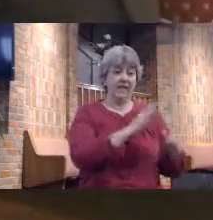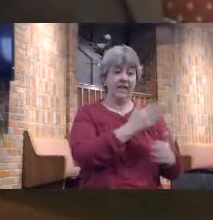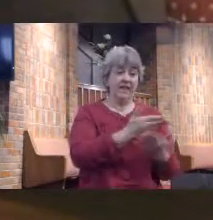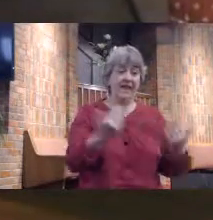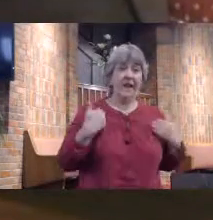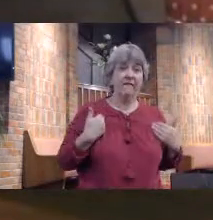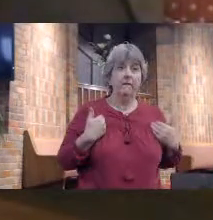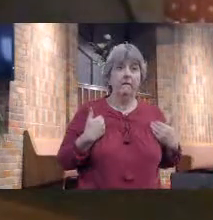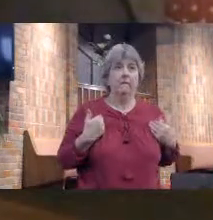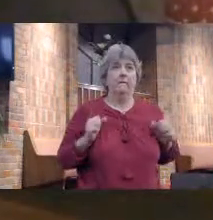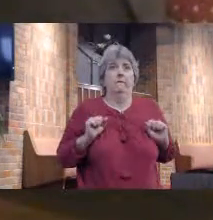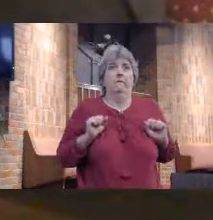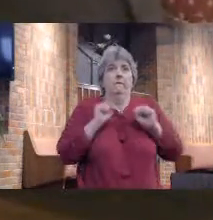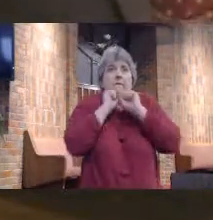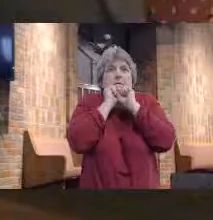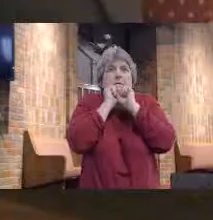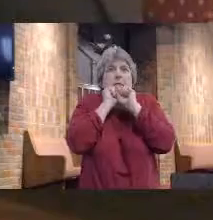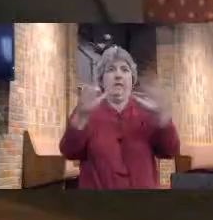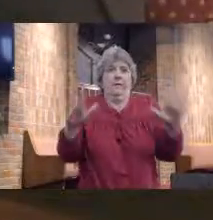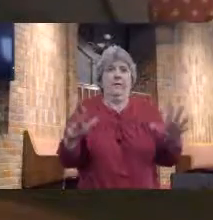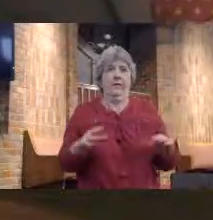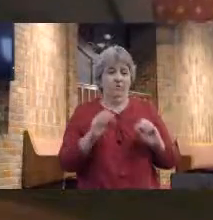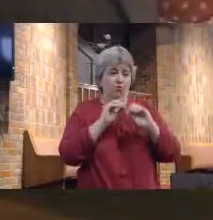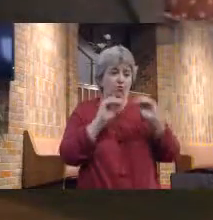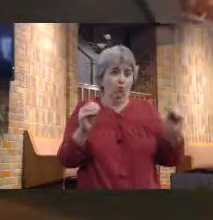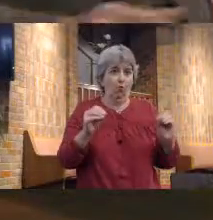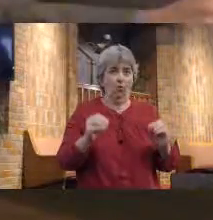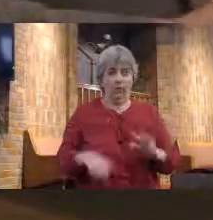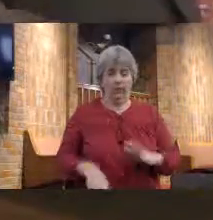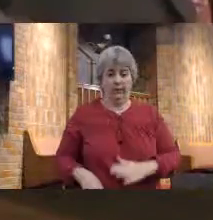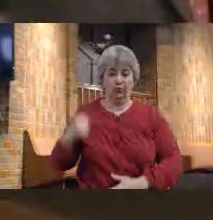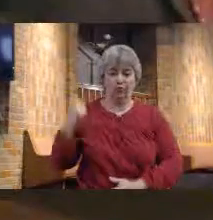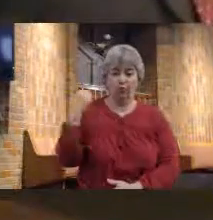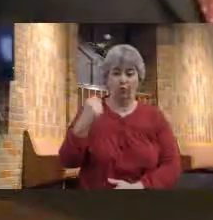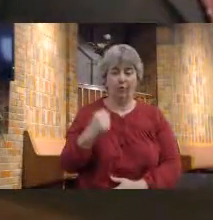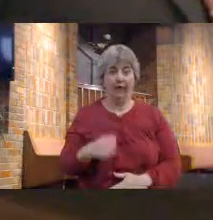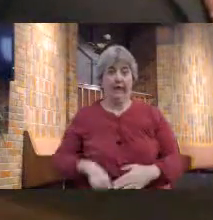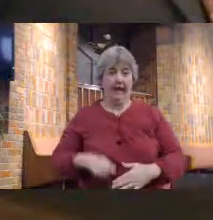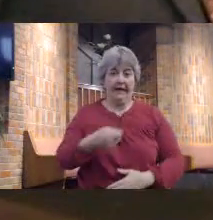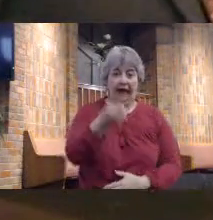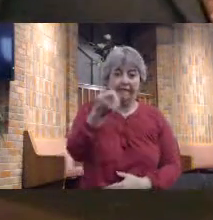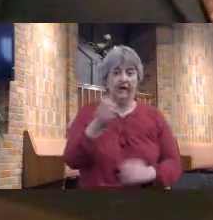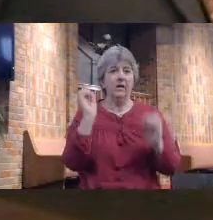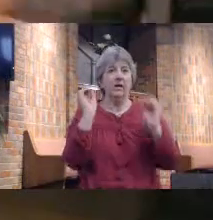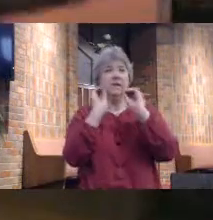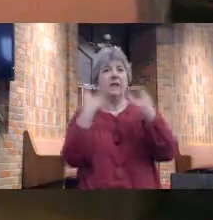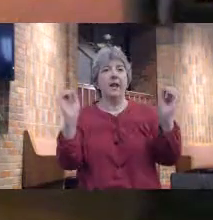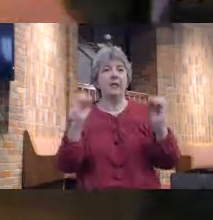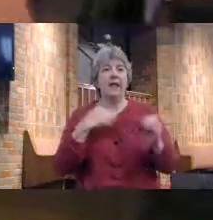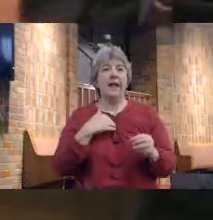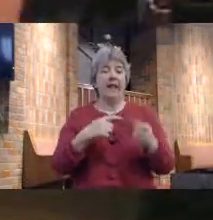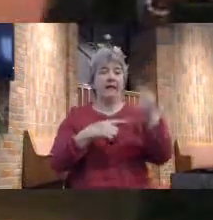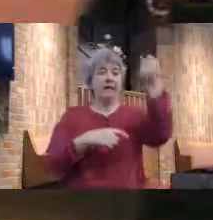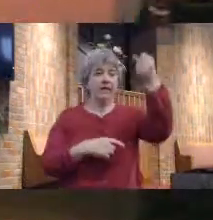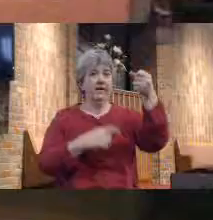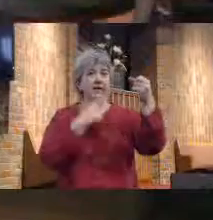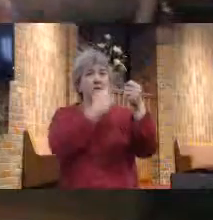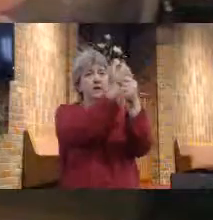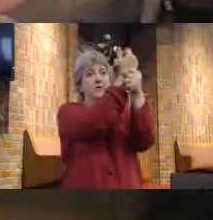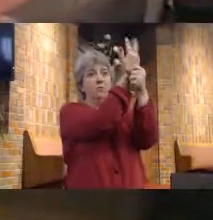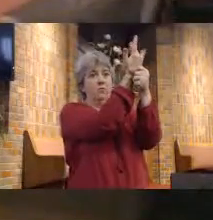Nothing. They're weaponless. They've got a torch in one hand and a trumpet in the